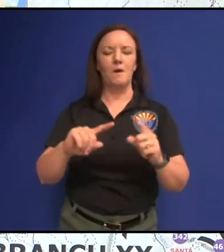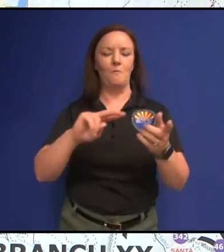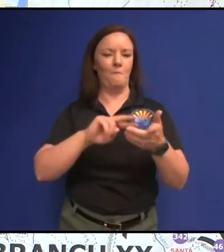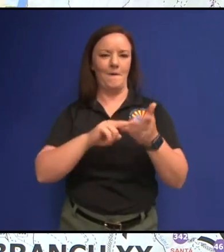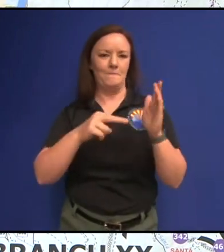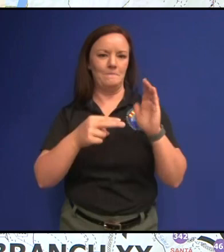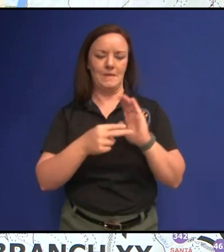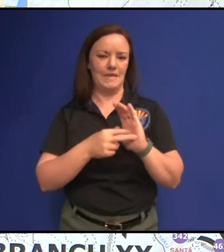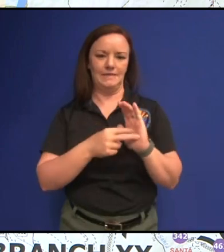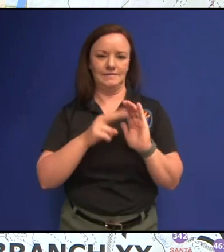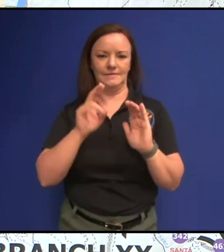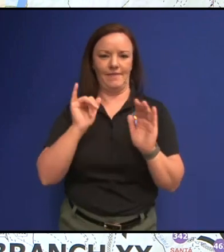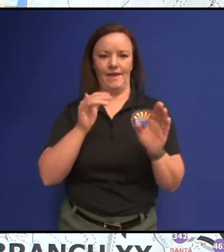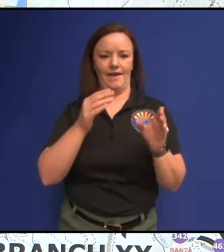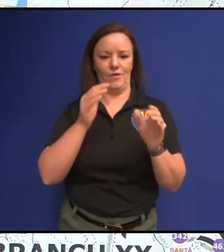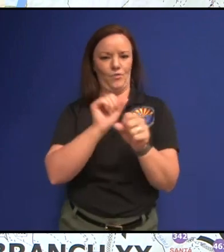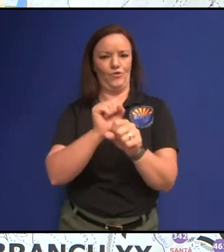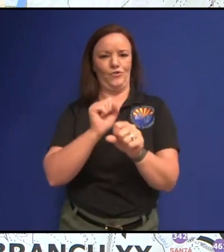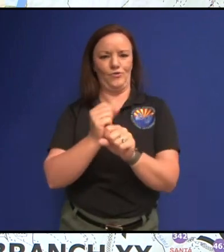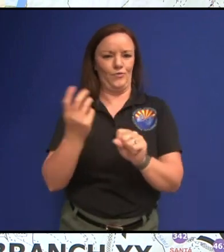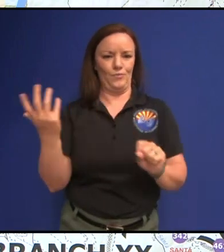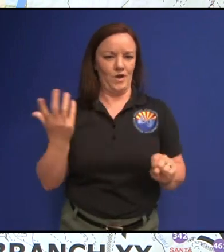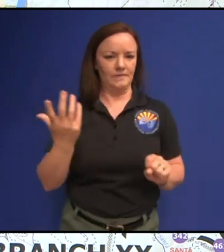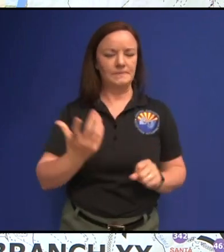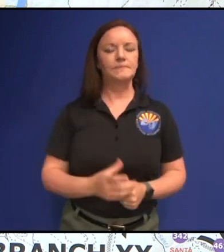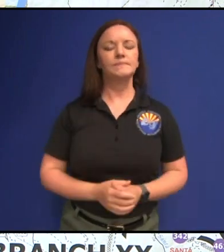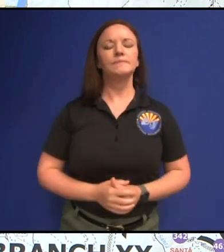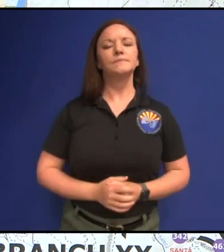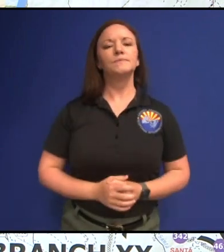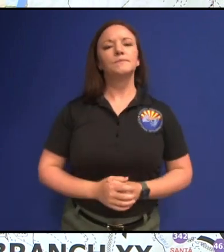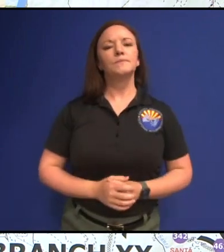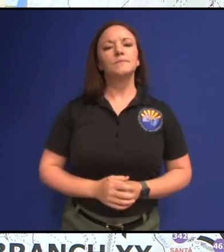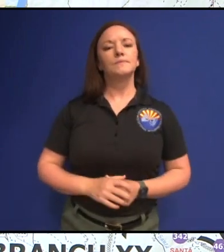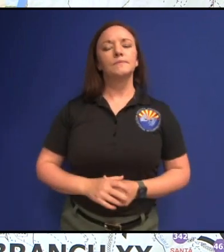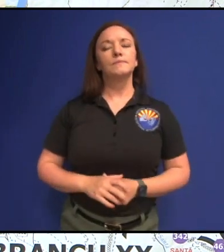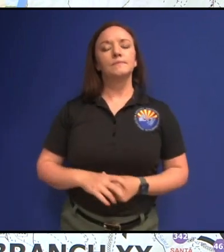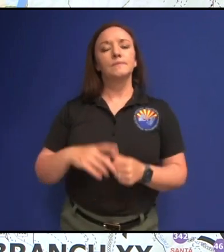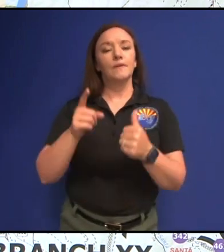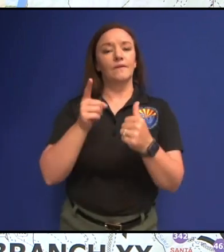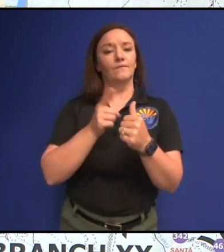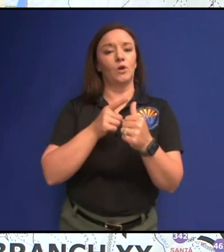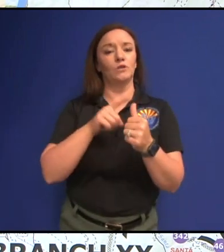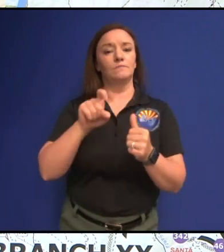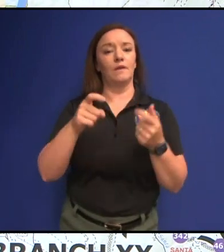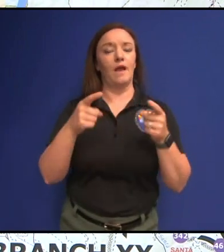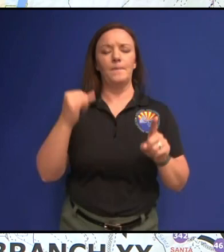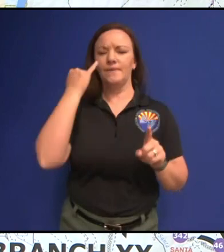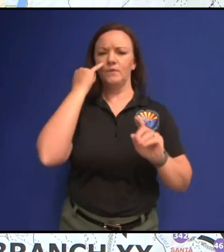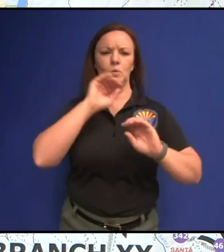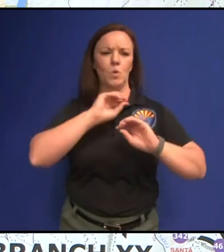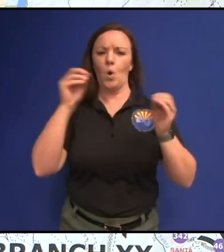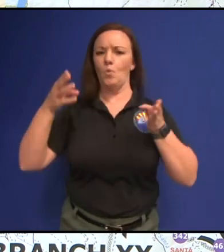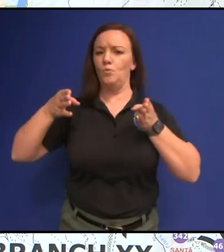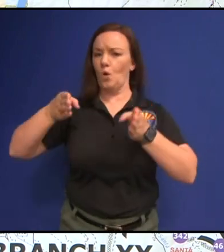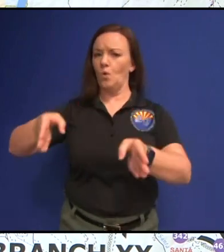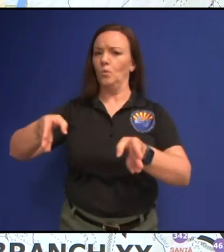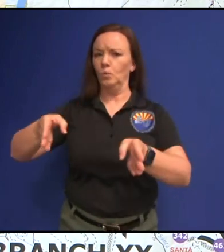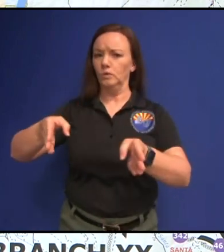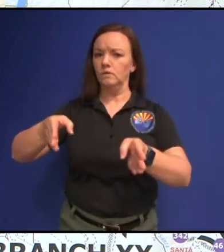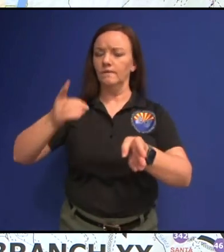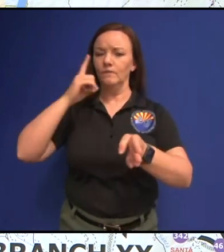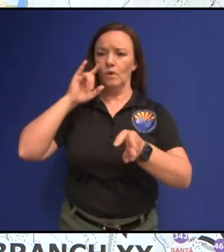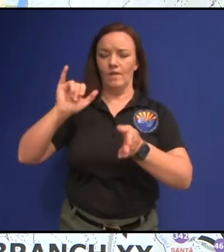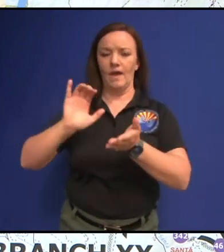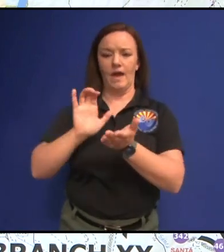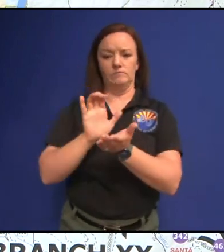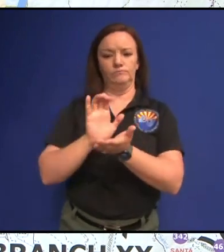it looks like. Is that the initial thing that has to occur if there's not a road where the line is, which in many of those areas there